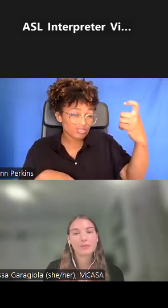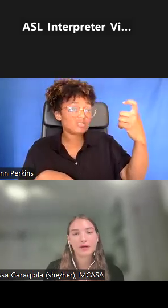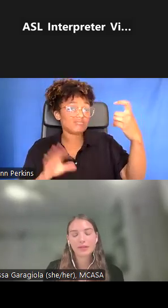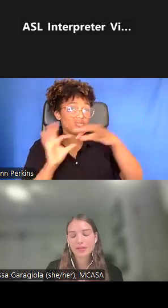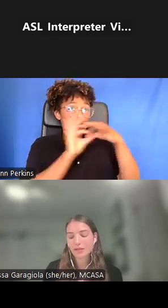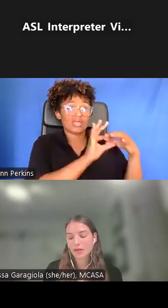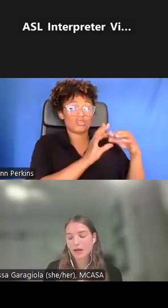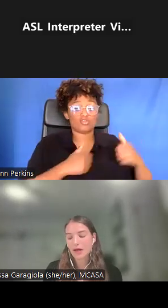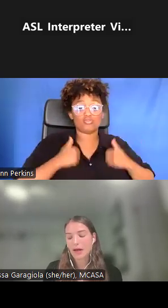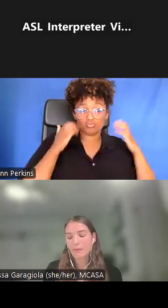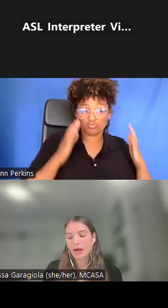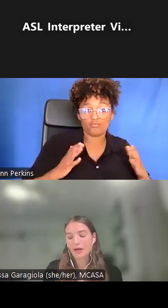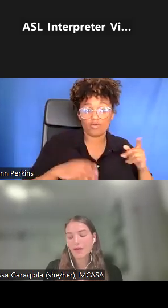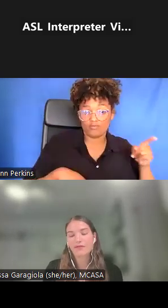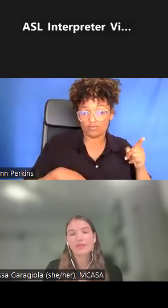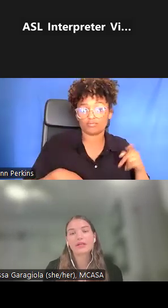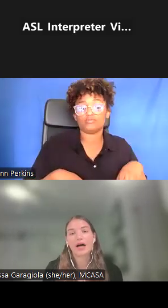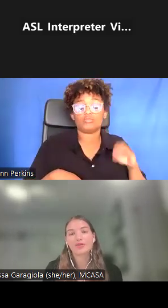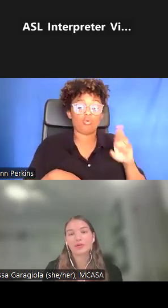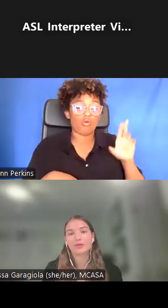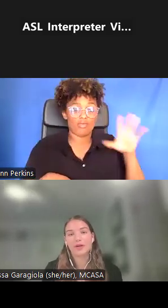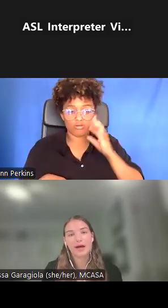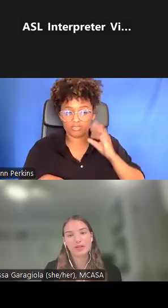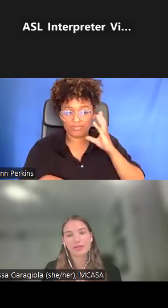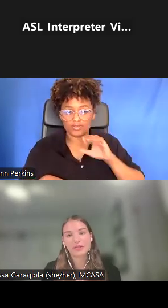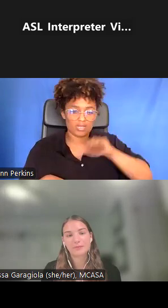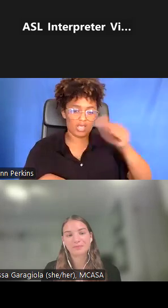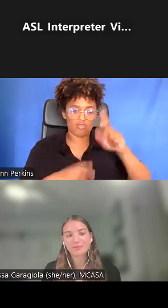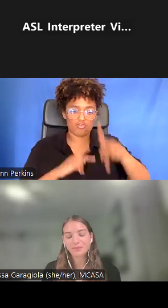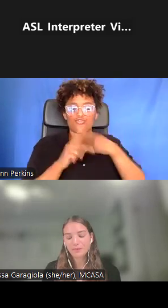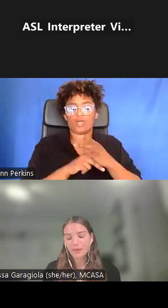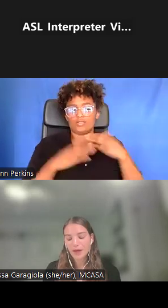traumatic experience, and other physiological